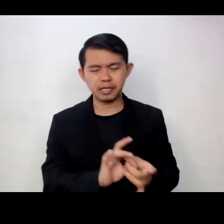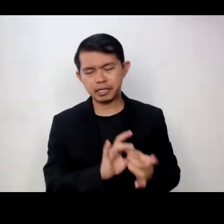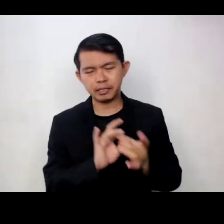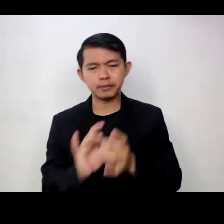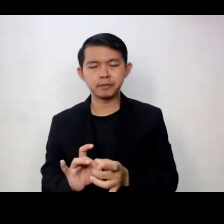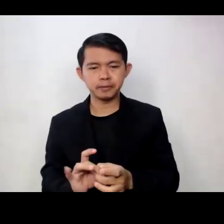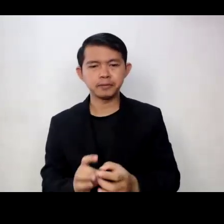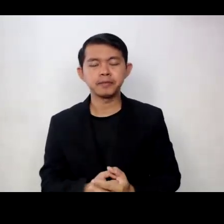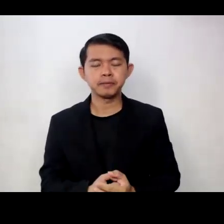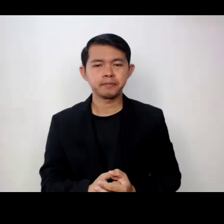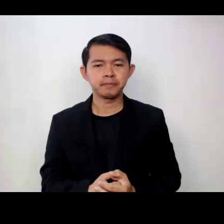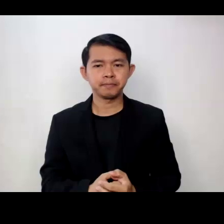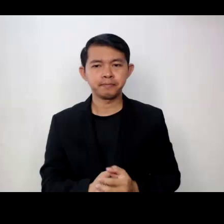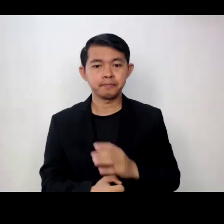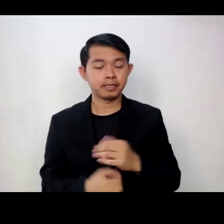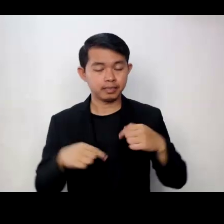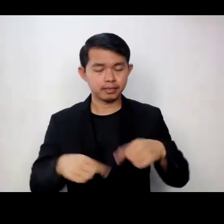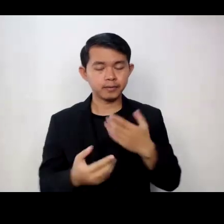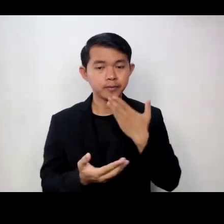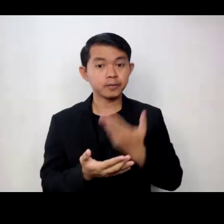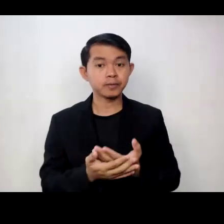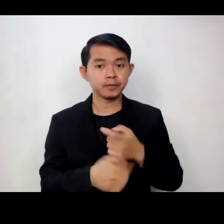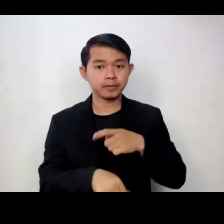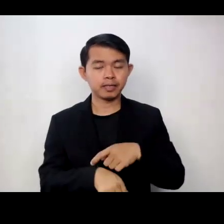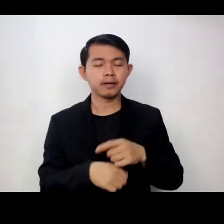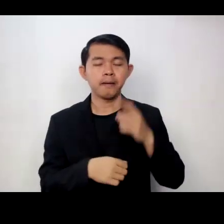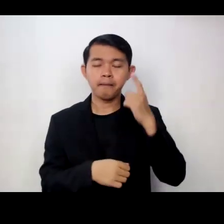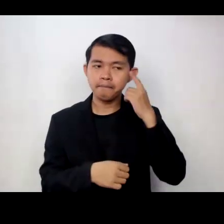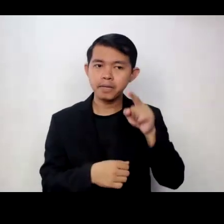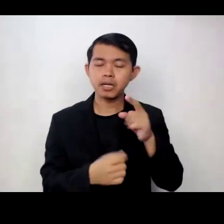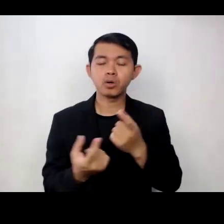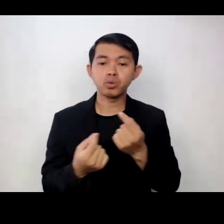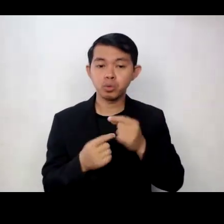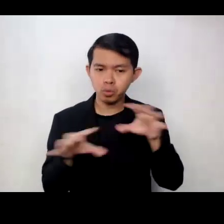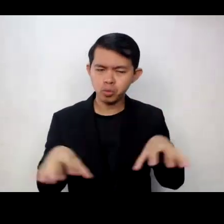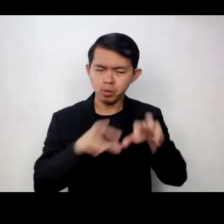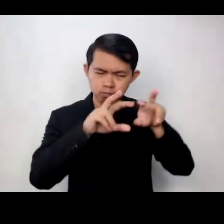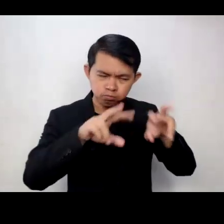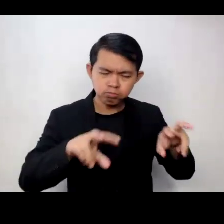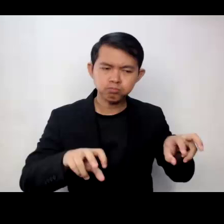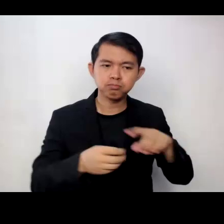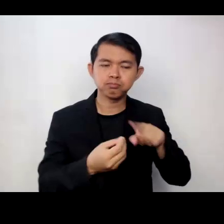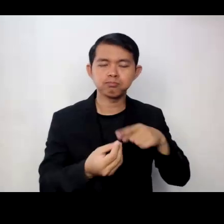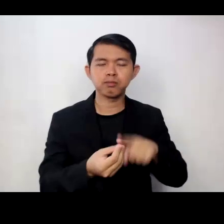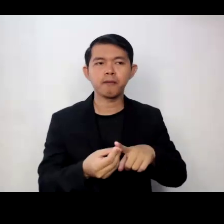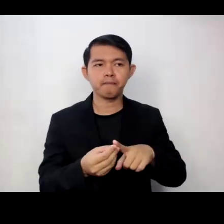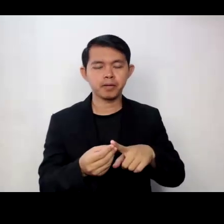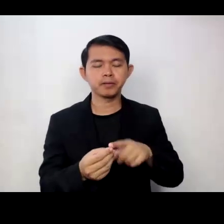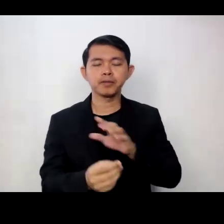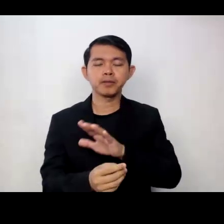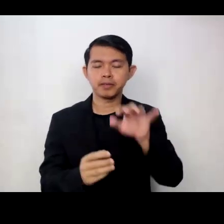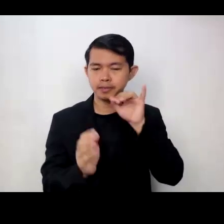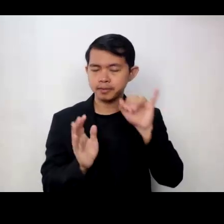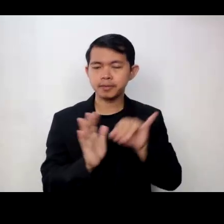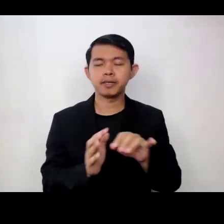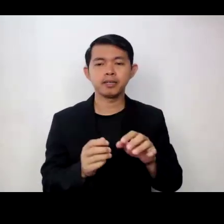good time, no, to segue into Malaya, who does a lot of work in trans studies, no? Figure in your perspective, how